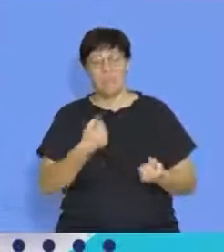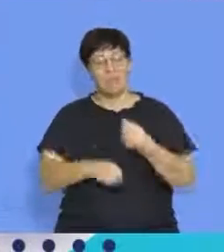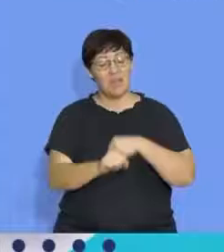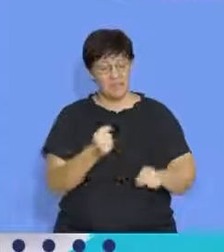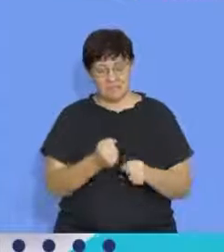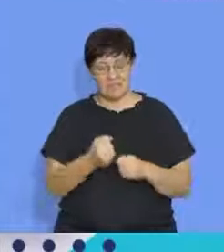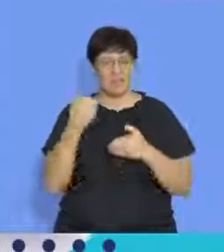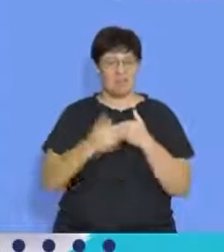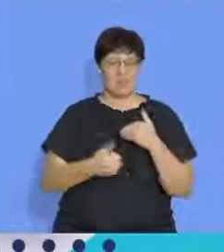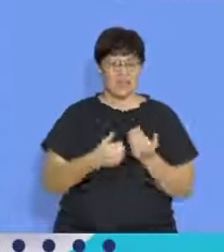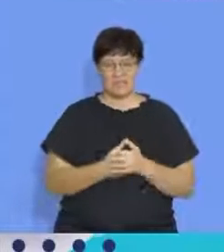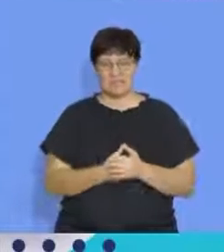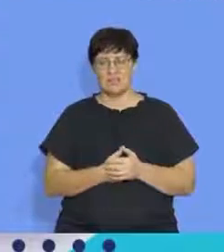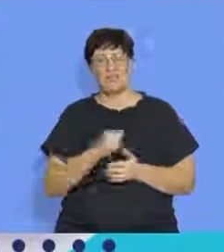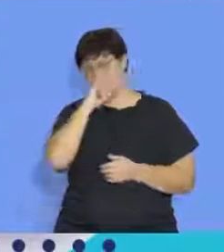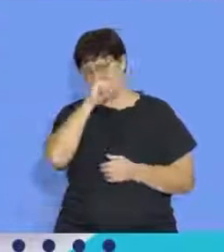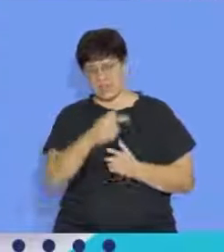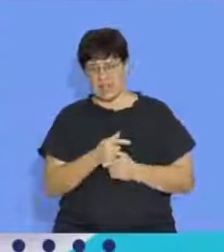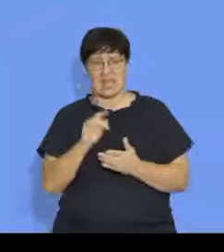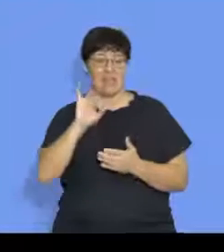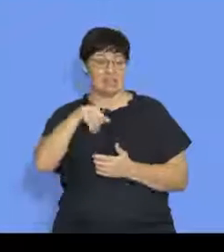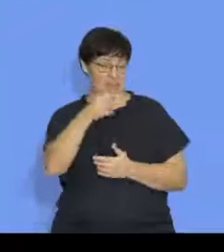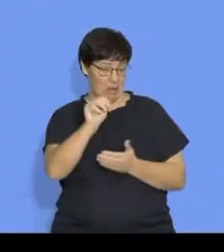All right, we love bread and jam. Yummy.